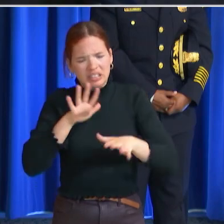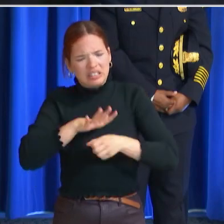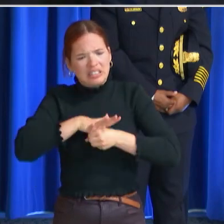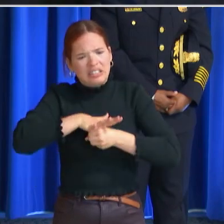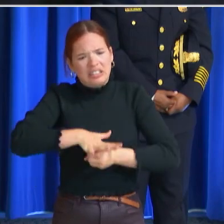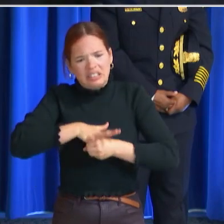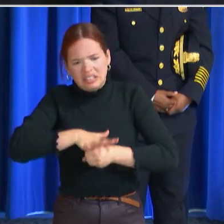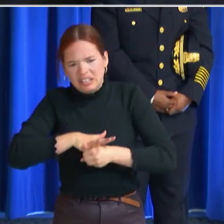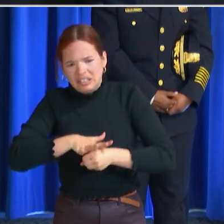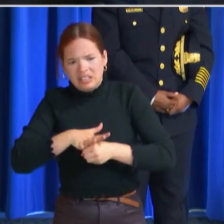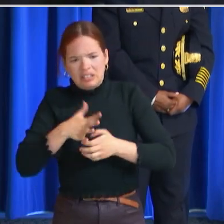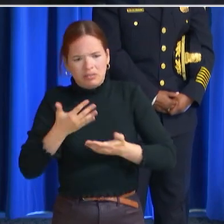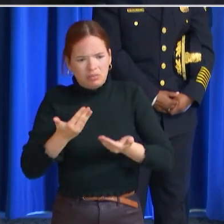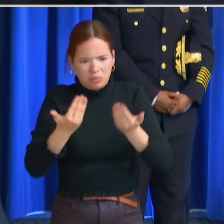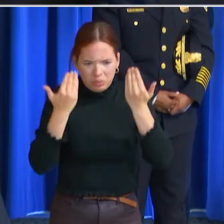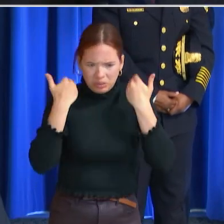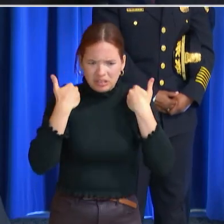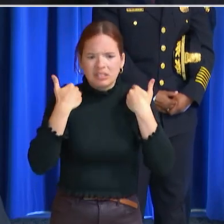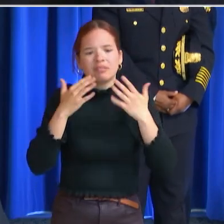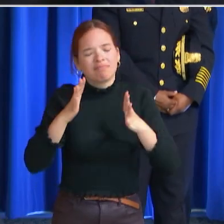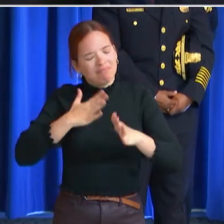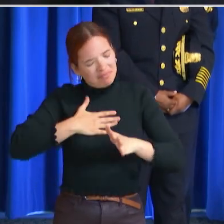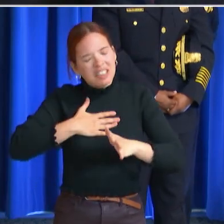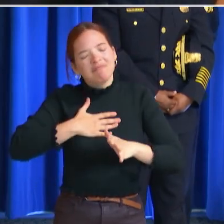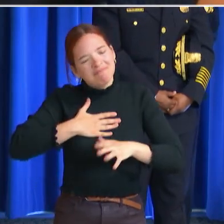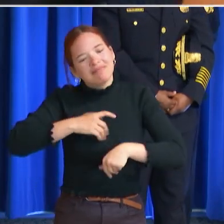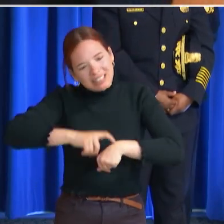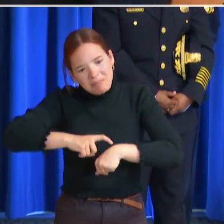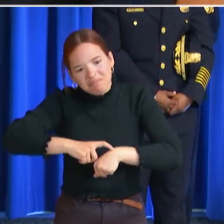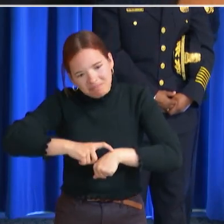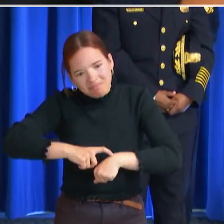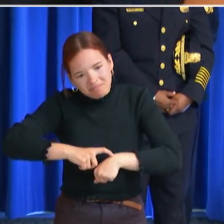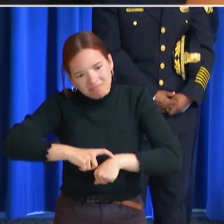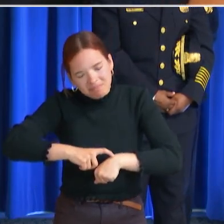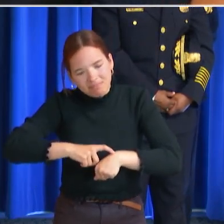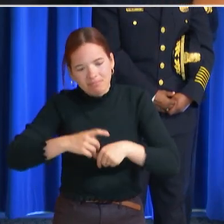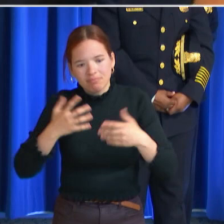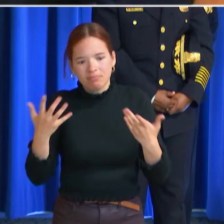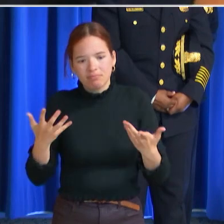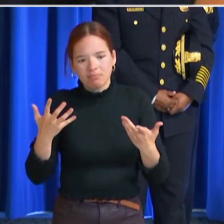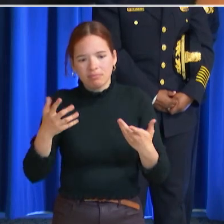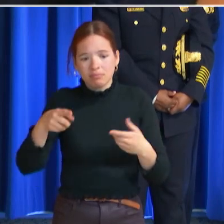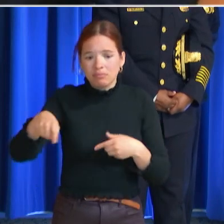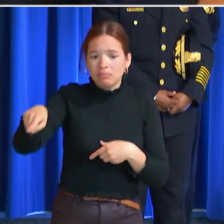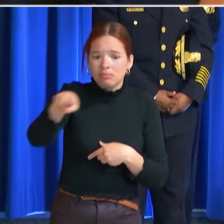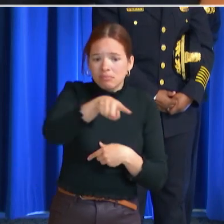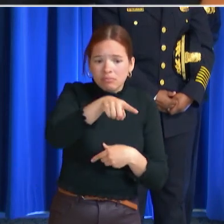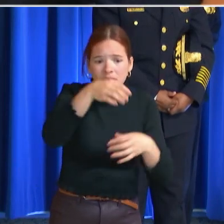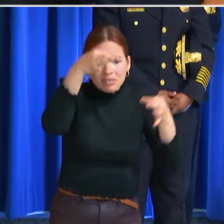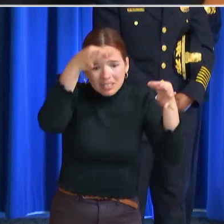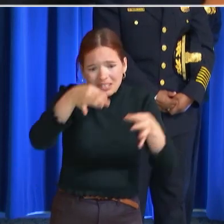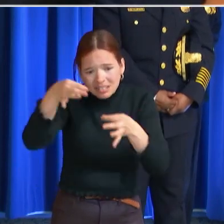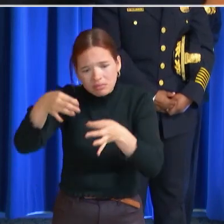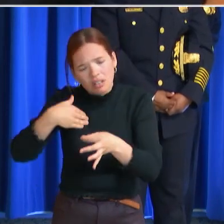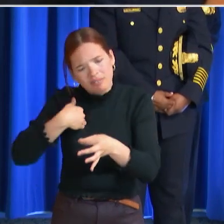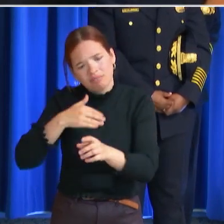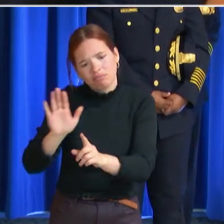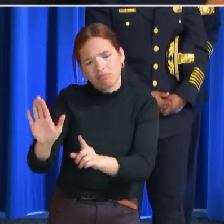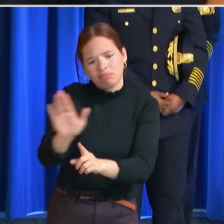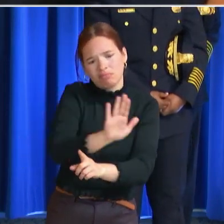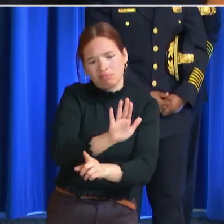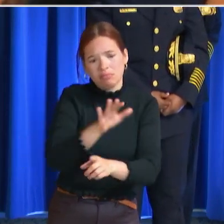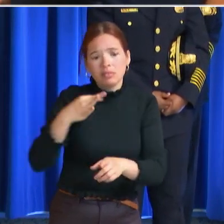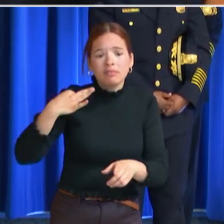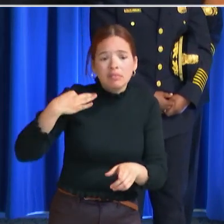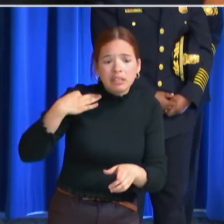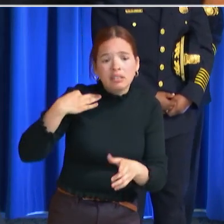what? Now's my time. And they'll make their individual decisions about that. And I'm sure you got some very likely candidates that are standing behind